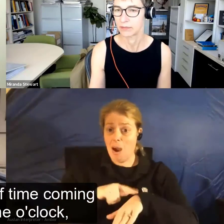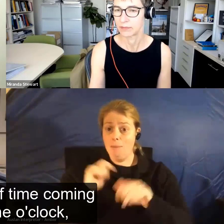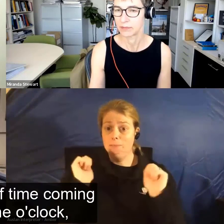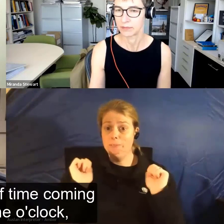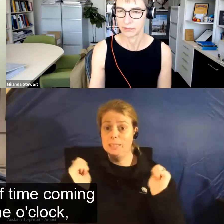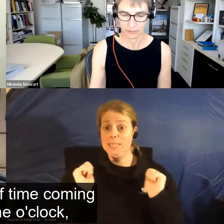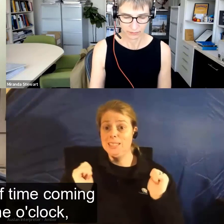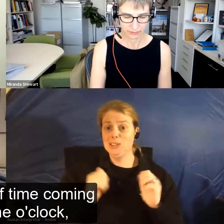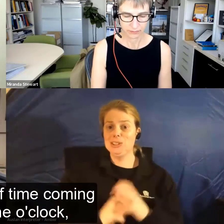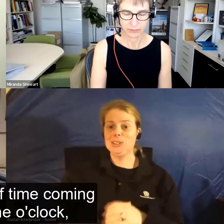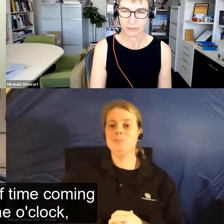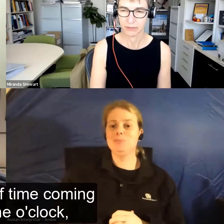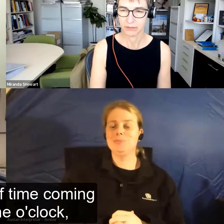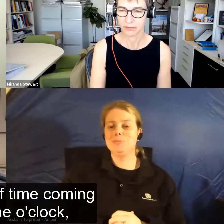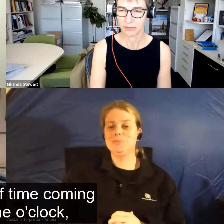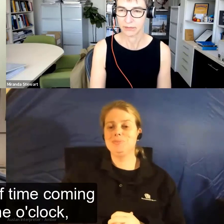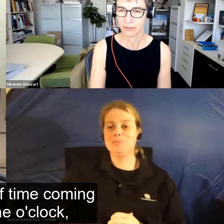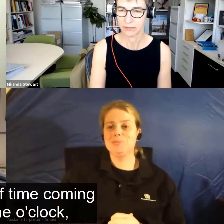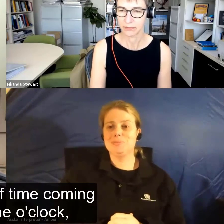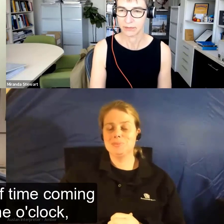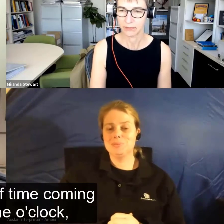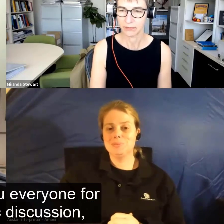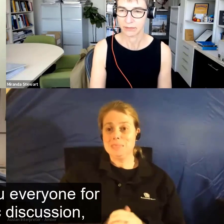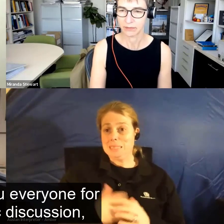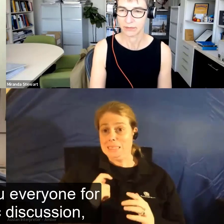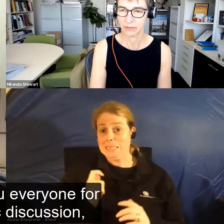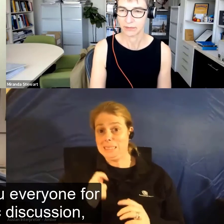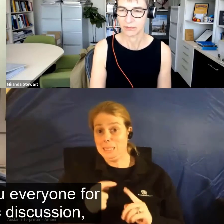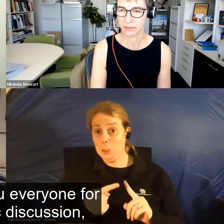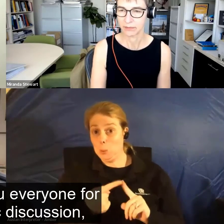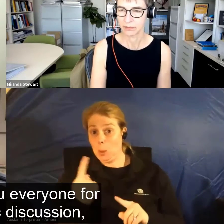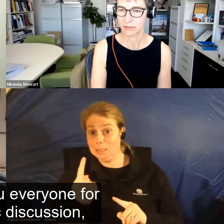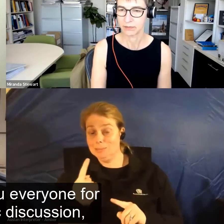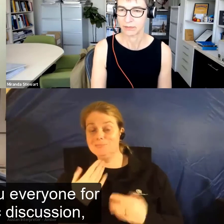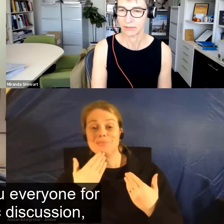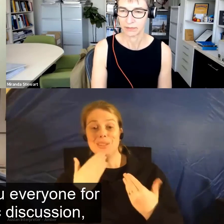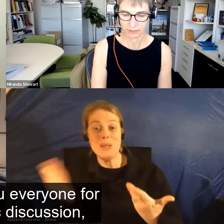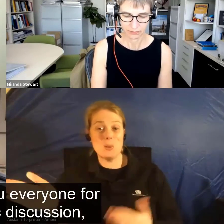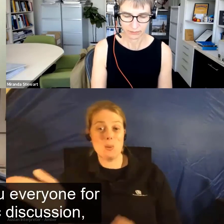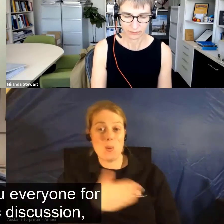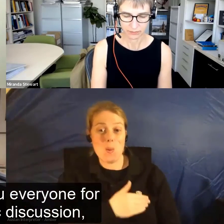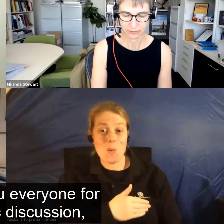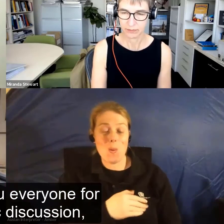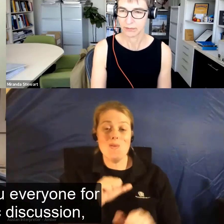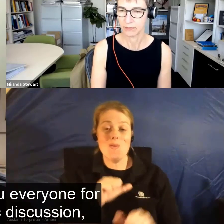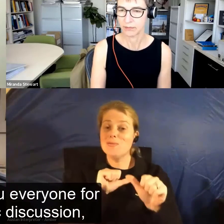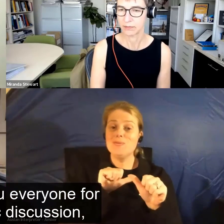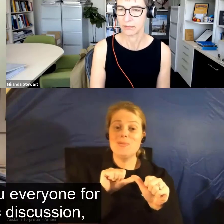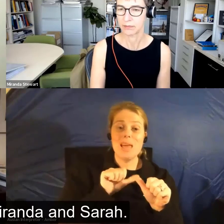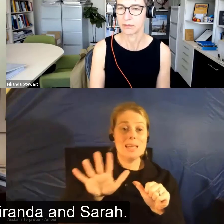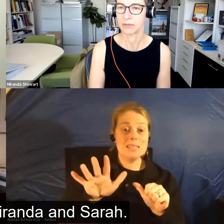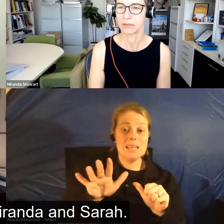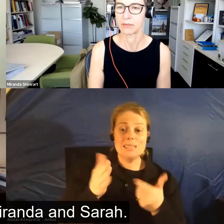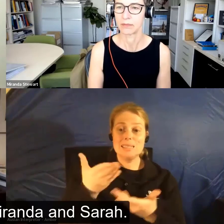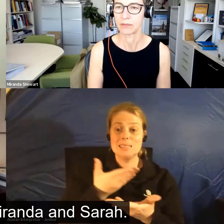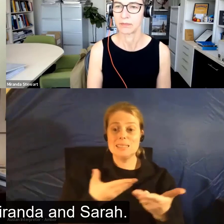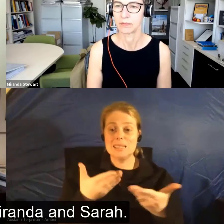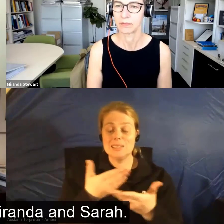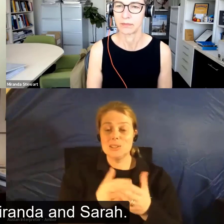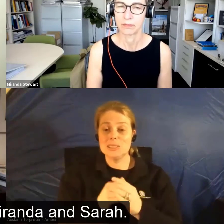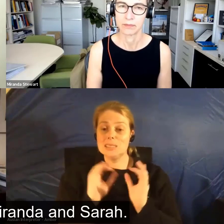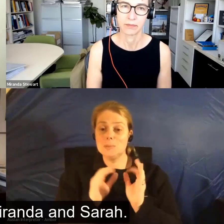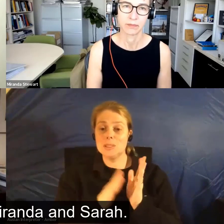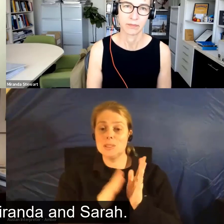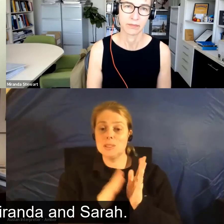coming up to 1 o'clock. So thank you, everyone, for a fantastic discussion, particularly to